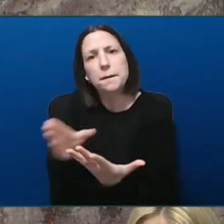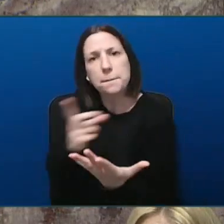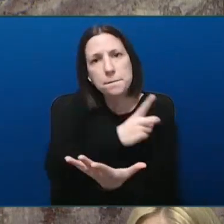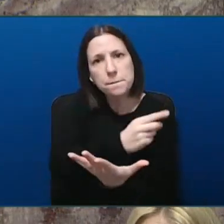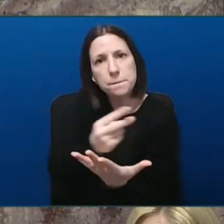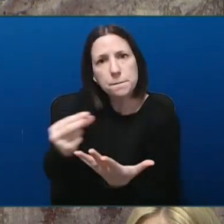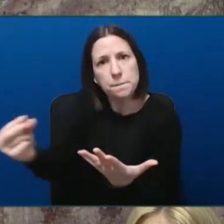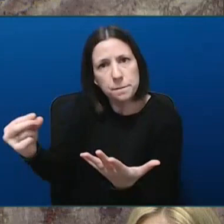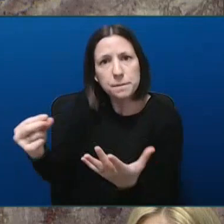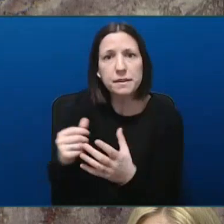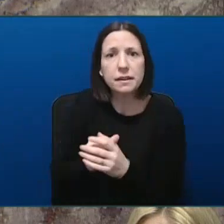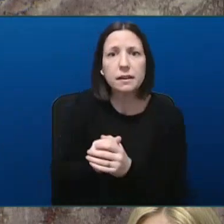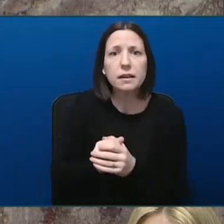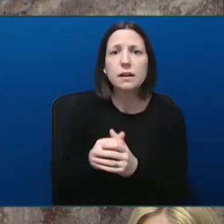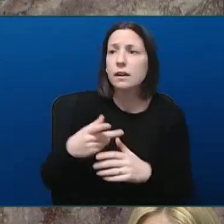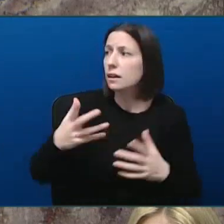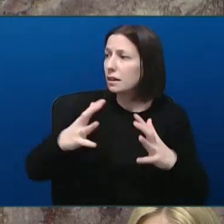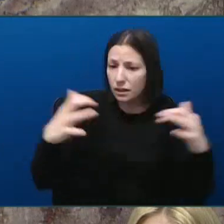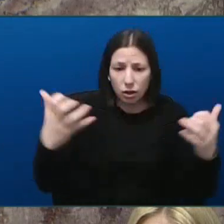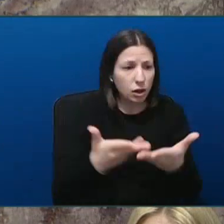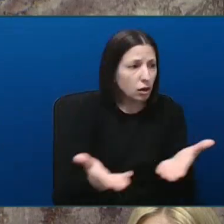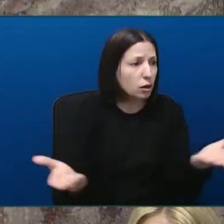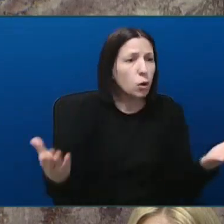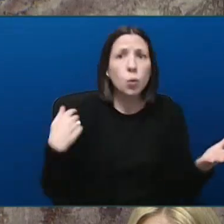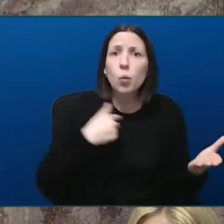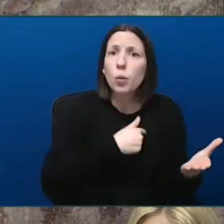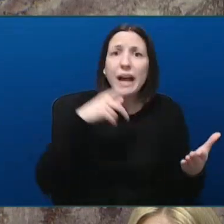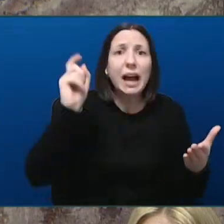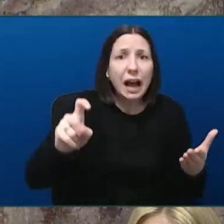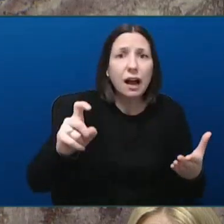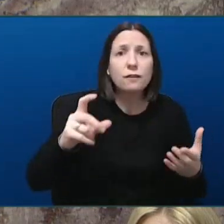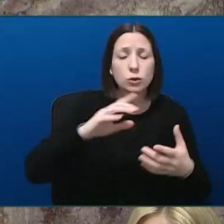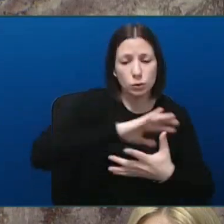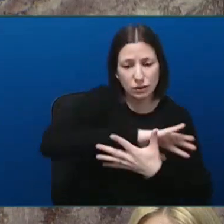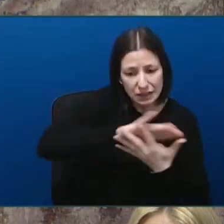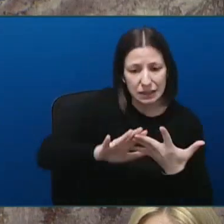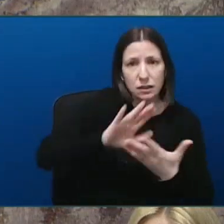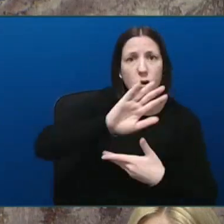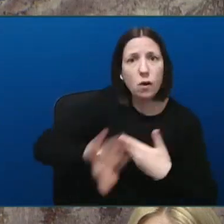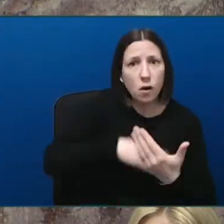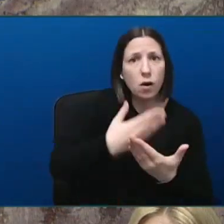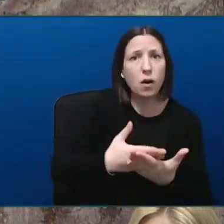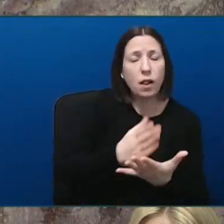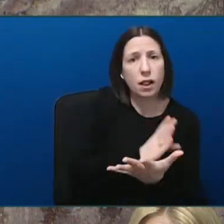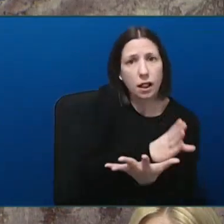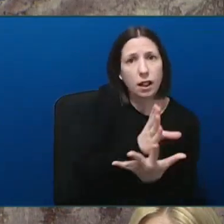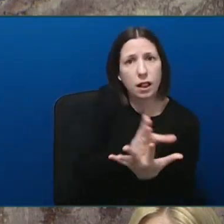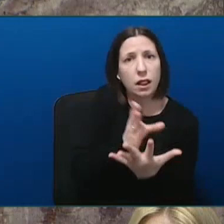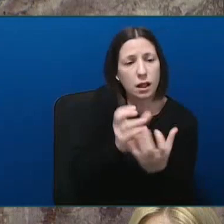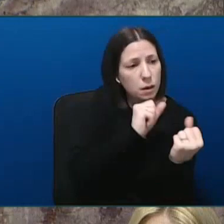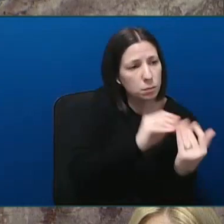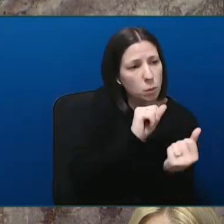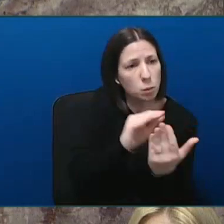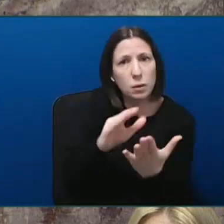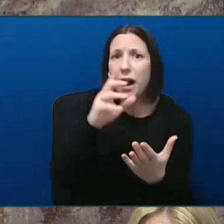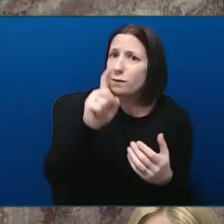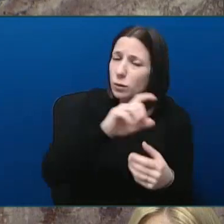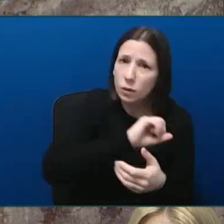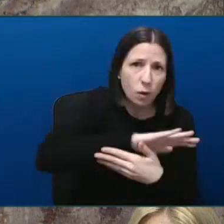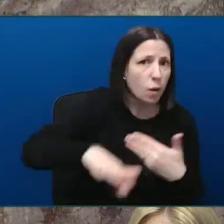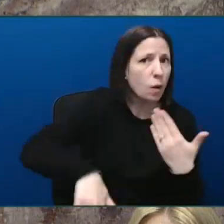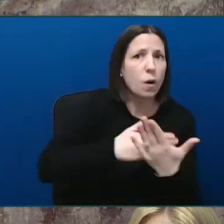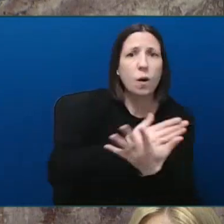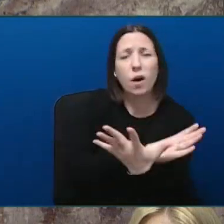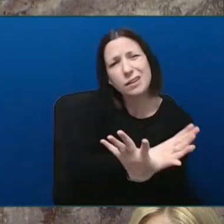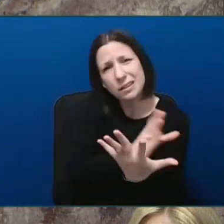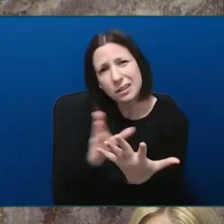colleagues, we have to do all of the things in this space. We have to do all of the things in order to make